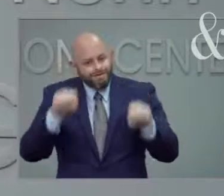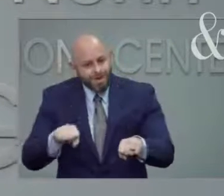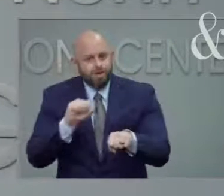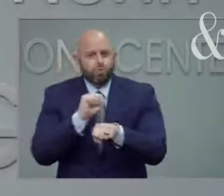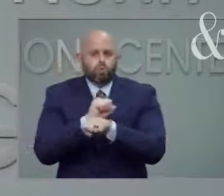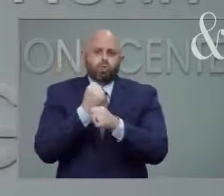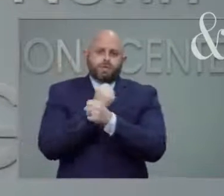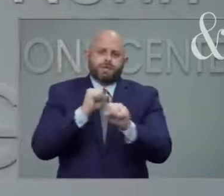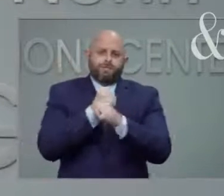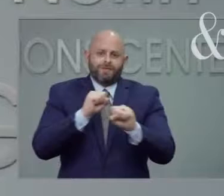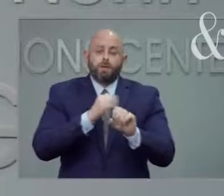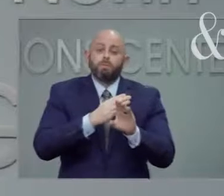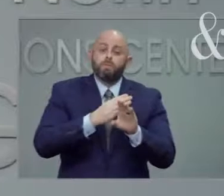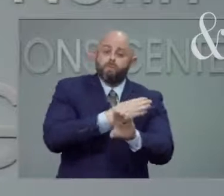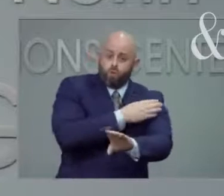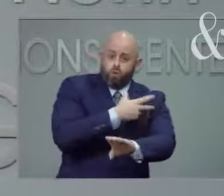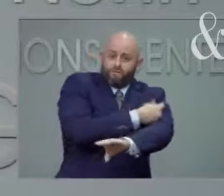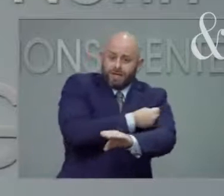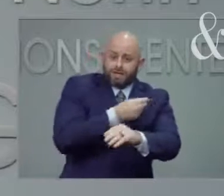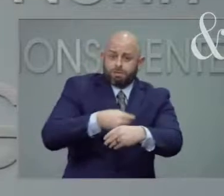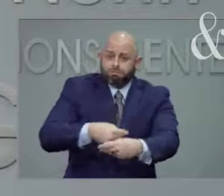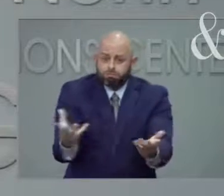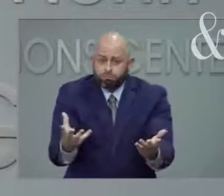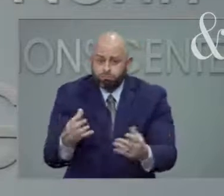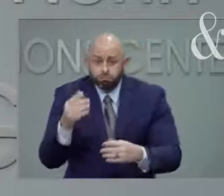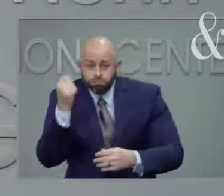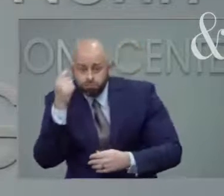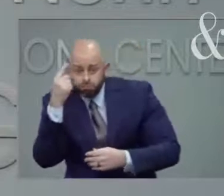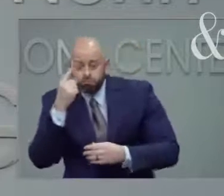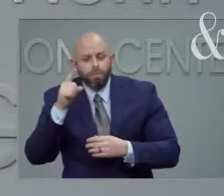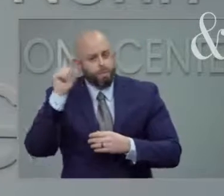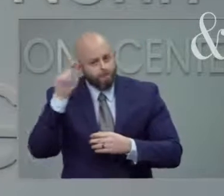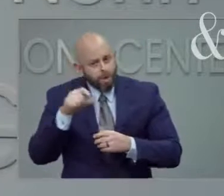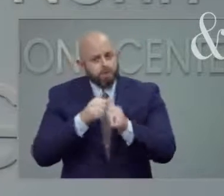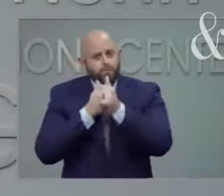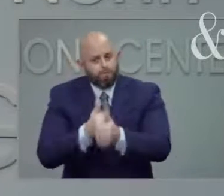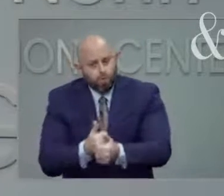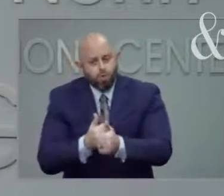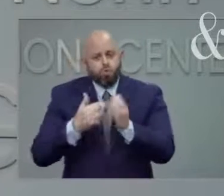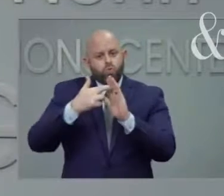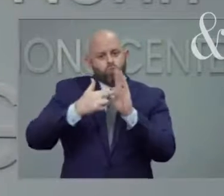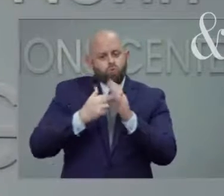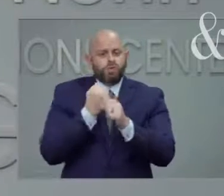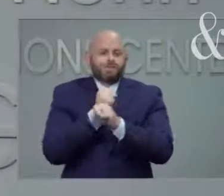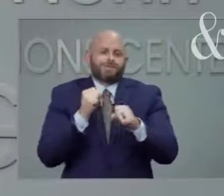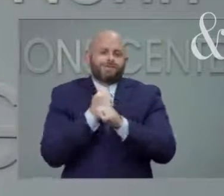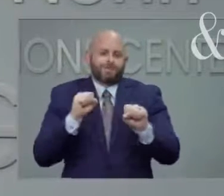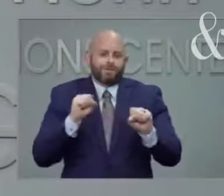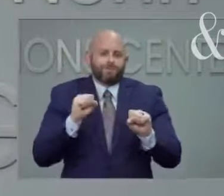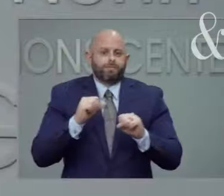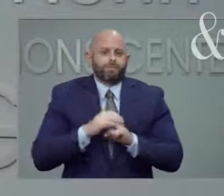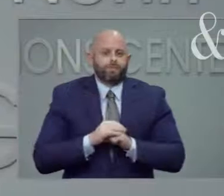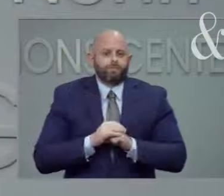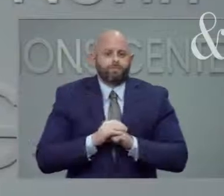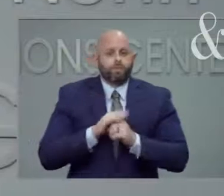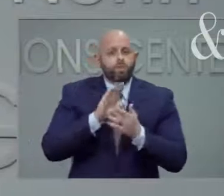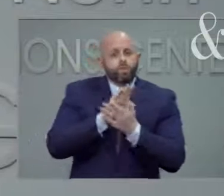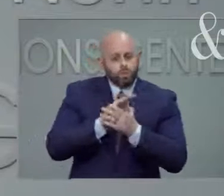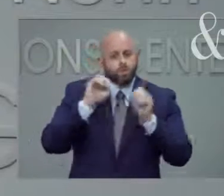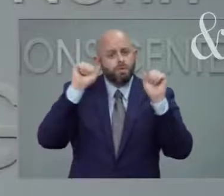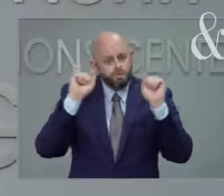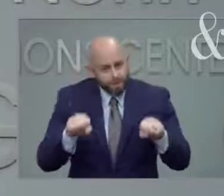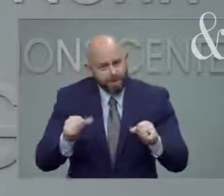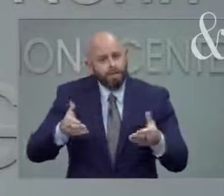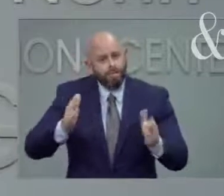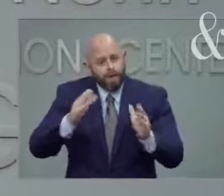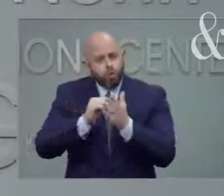the vaccine being administered, as long as schools follow state health guidance. Schools can get students back